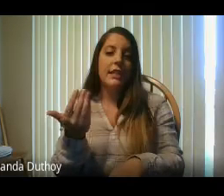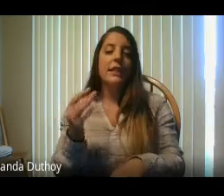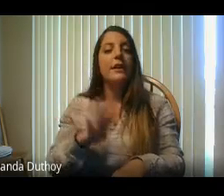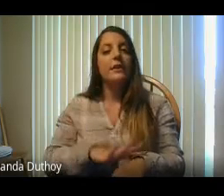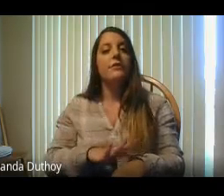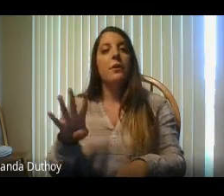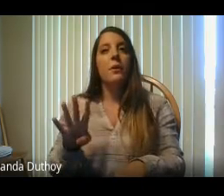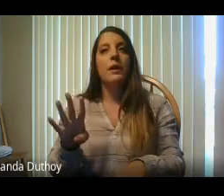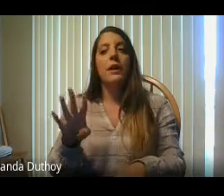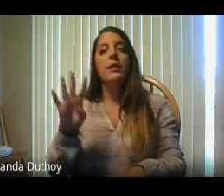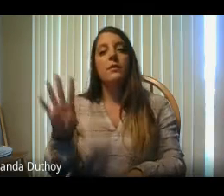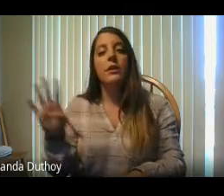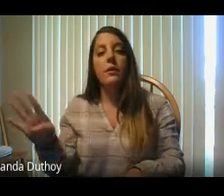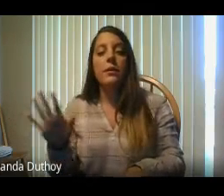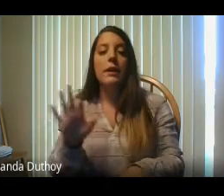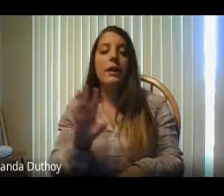4:15,